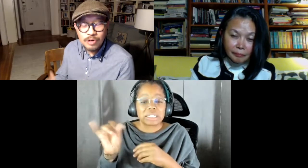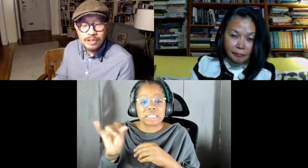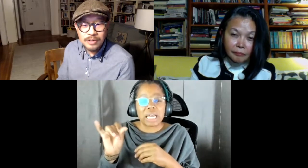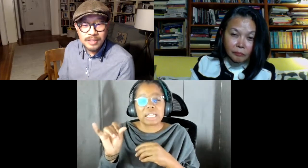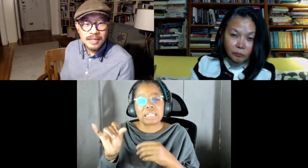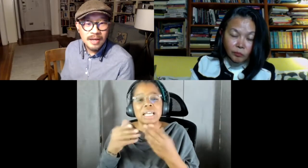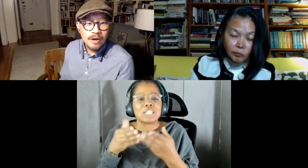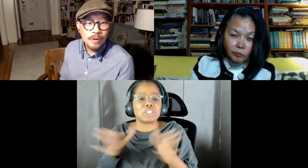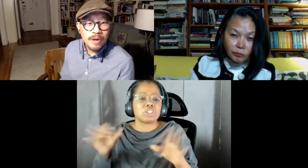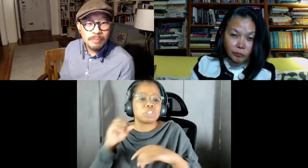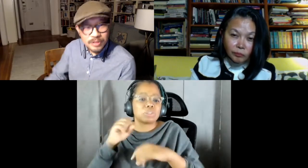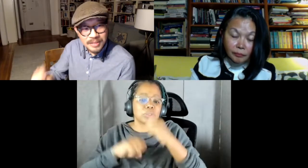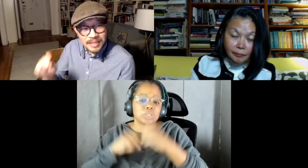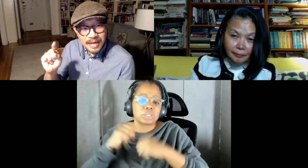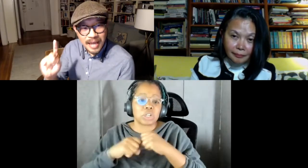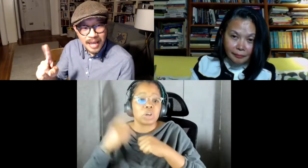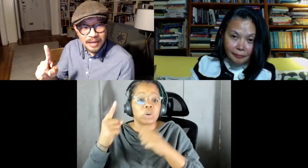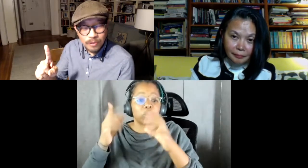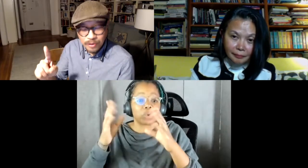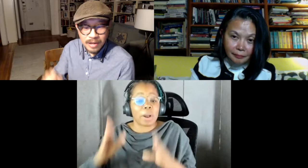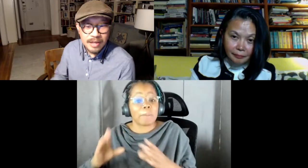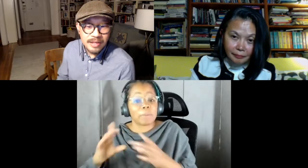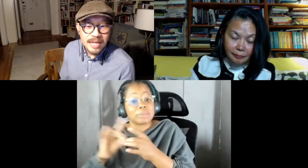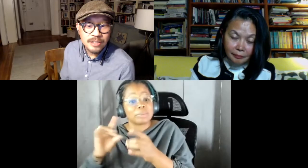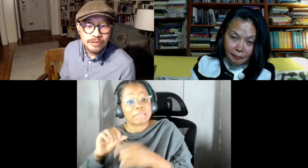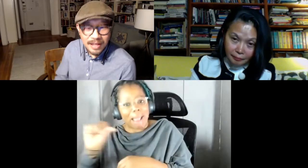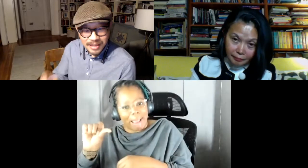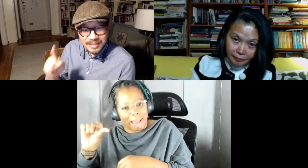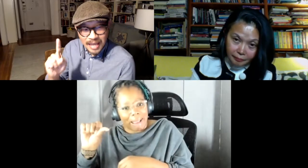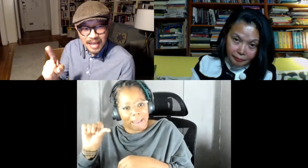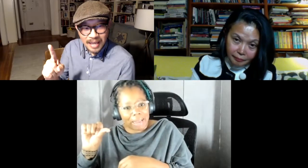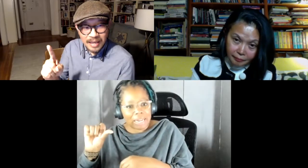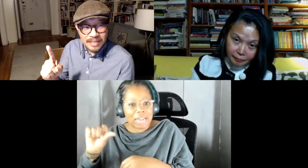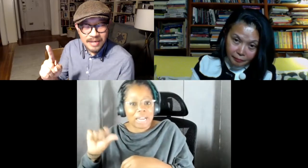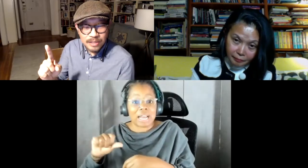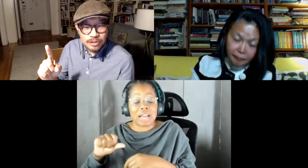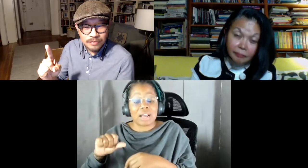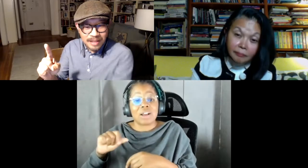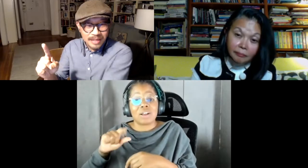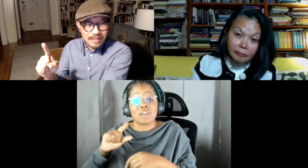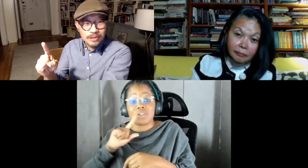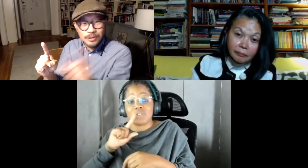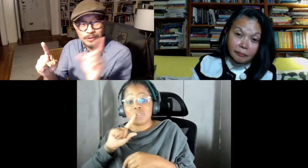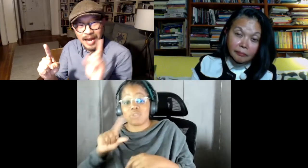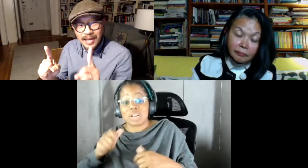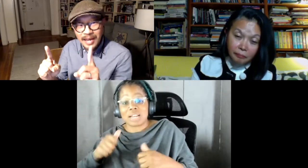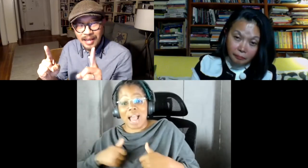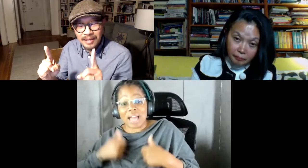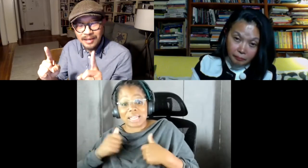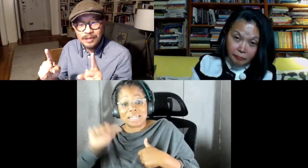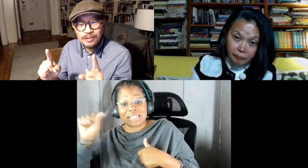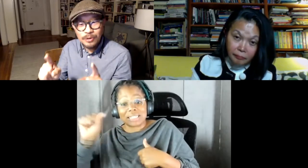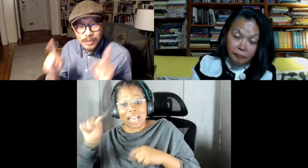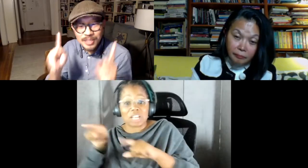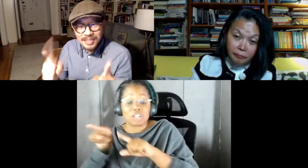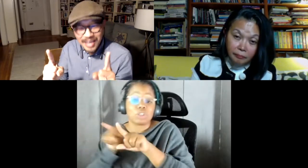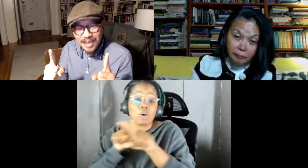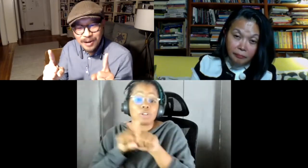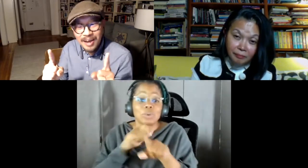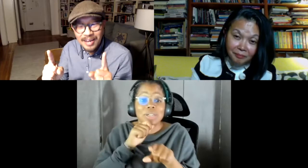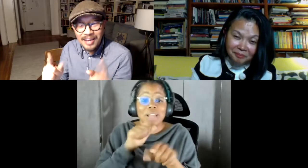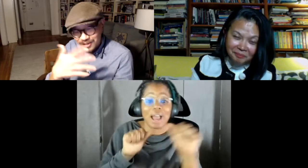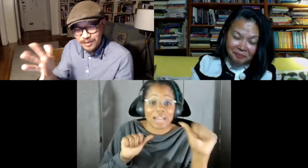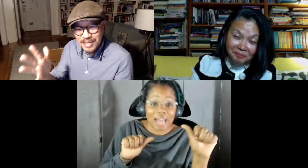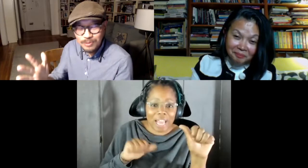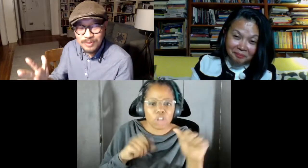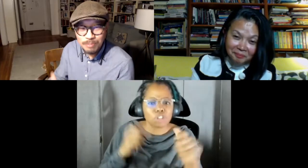general structure is, one person said A, or the nature of reality is A, and the nature of reality is also not A. So which is it, A or